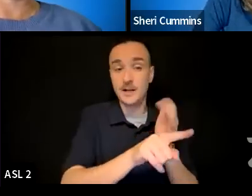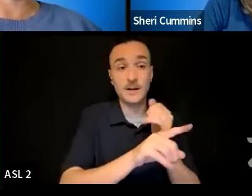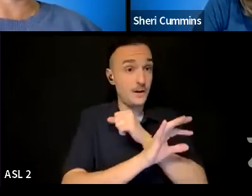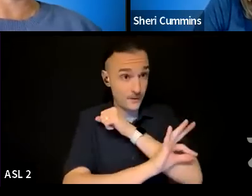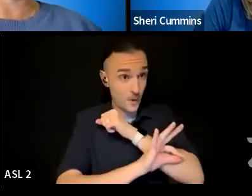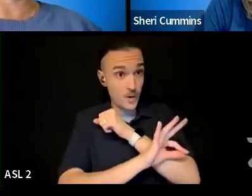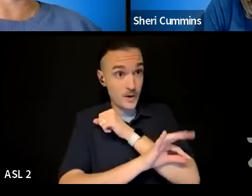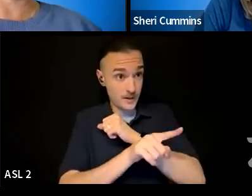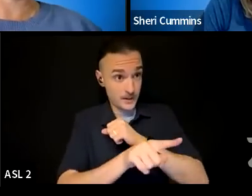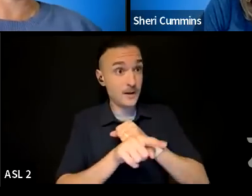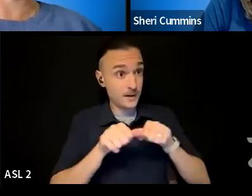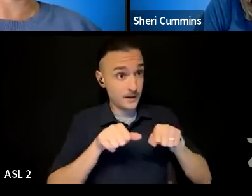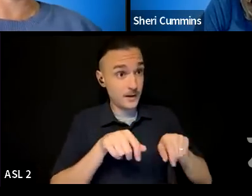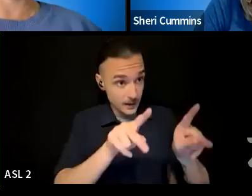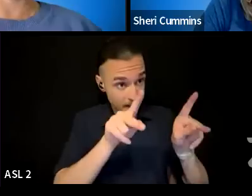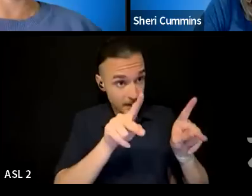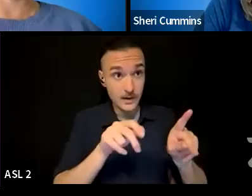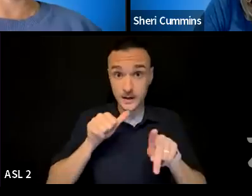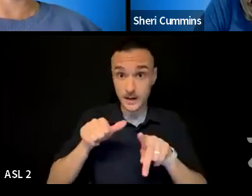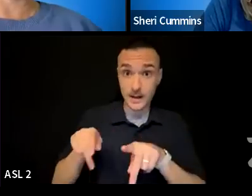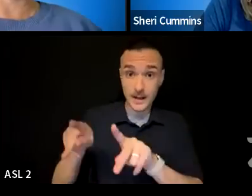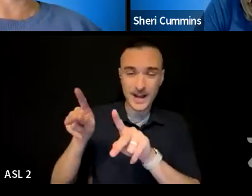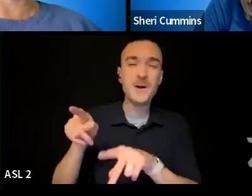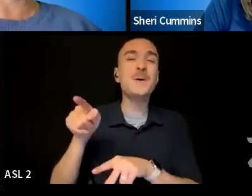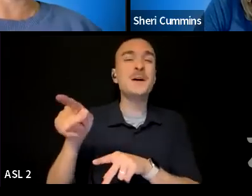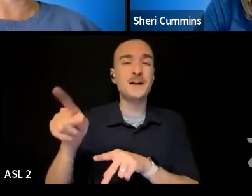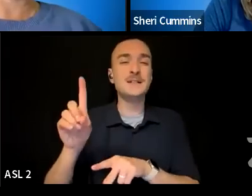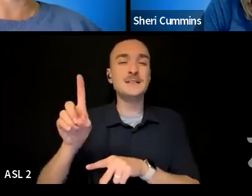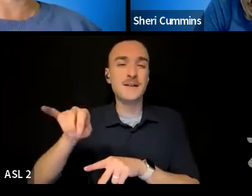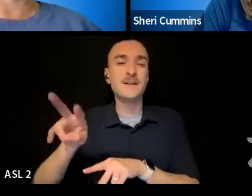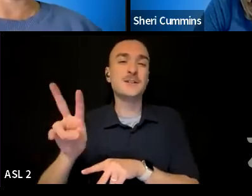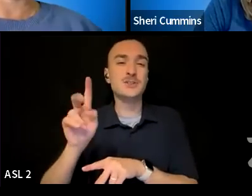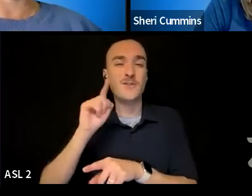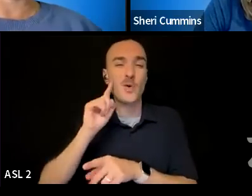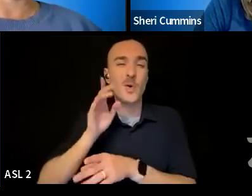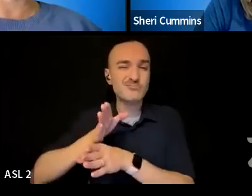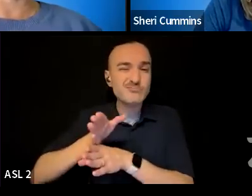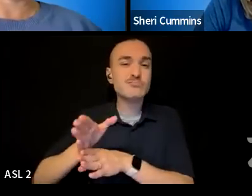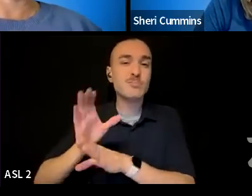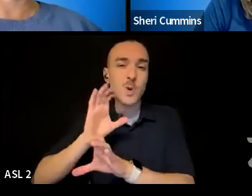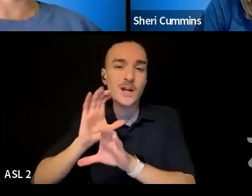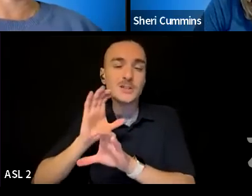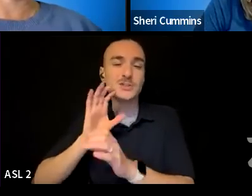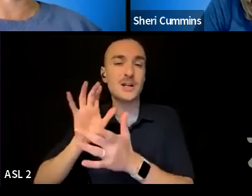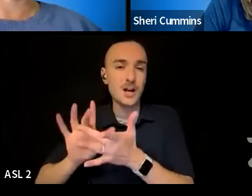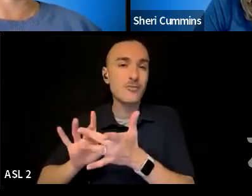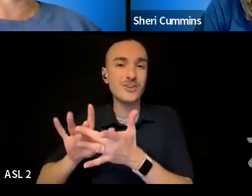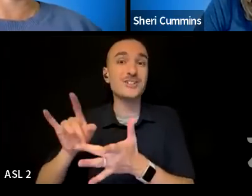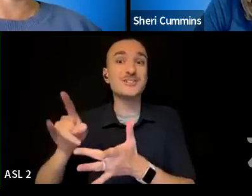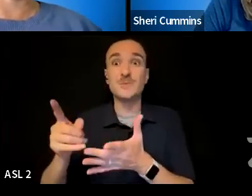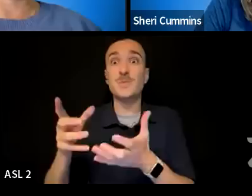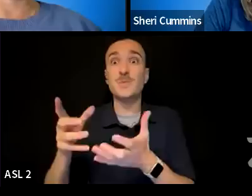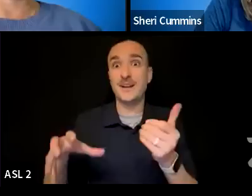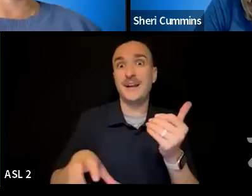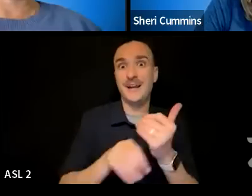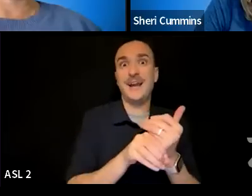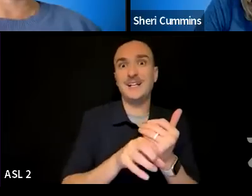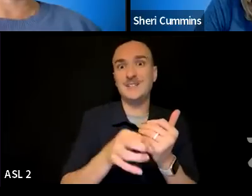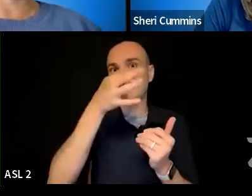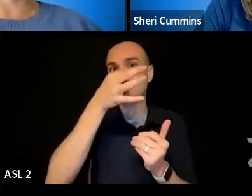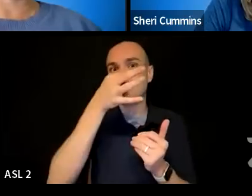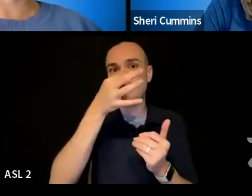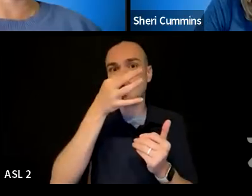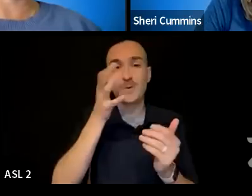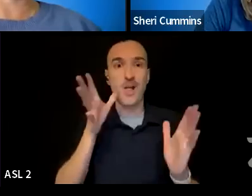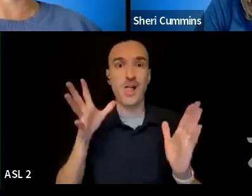that I know our Division of Communications and Outreach is actively working on, and we're very excited about that coming to help with folks.